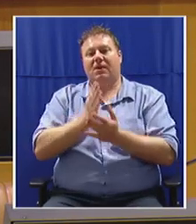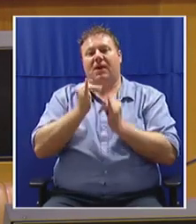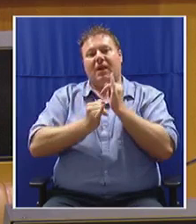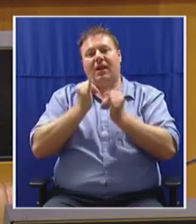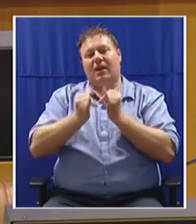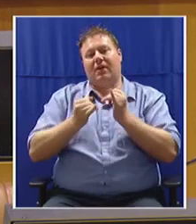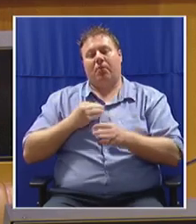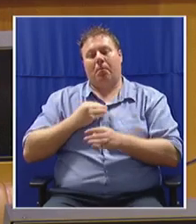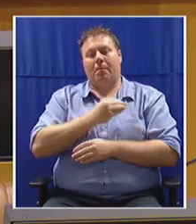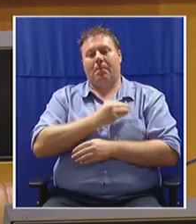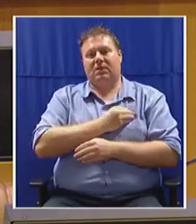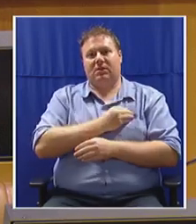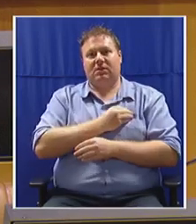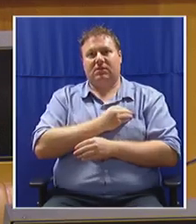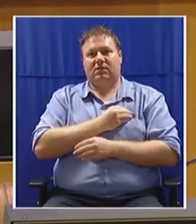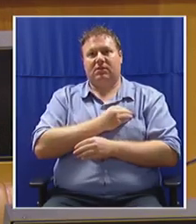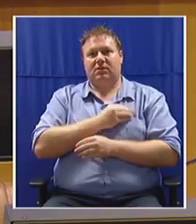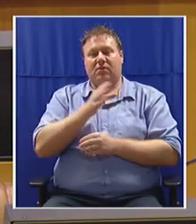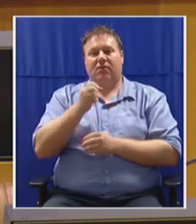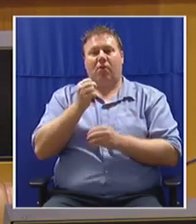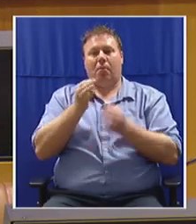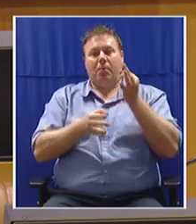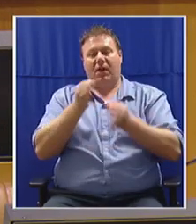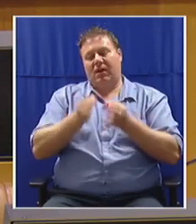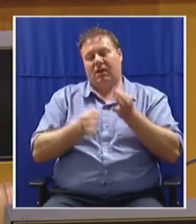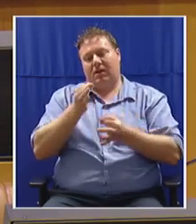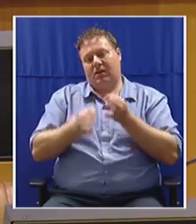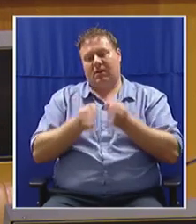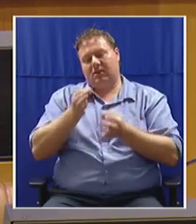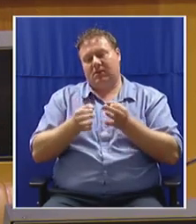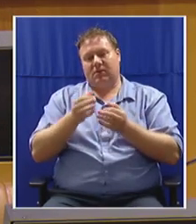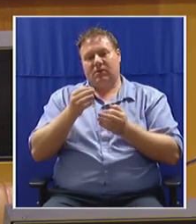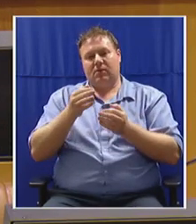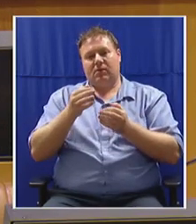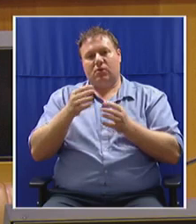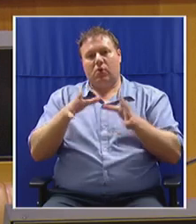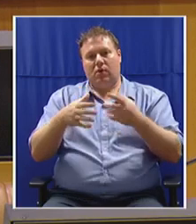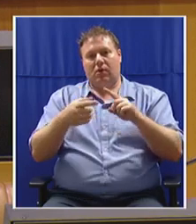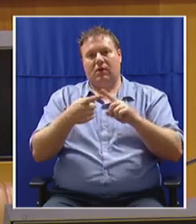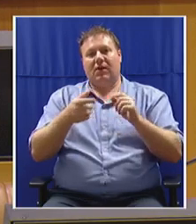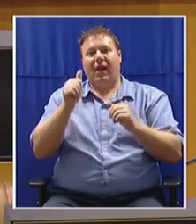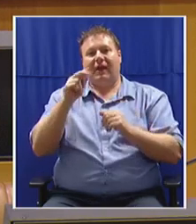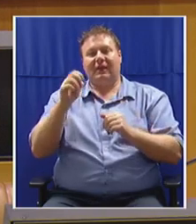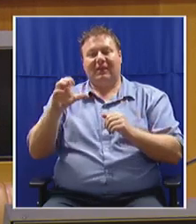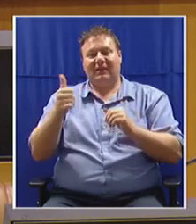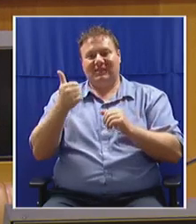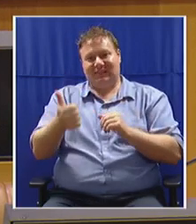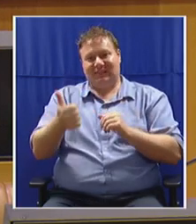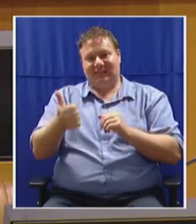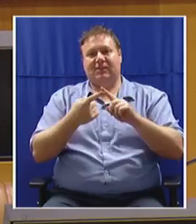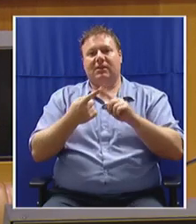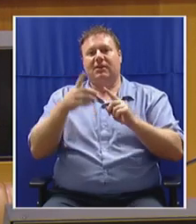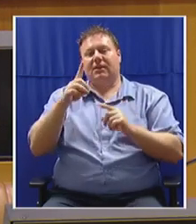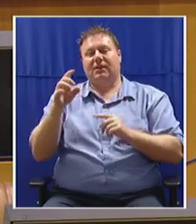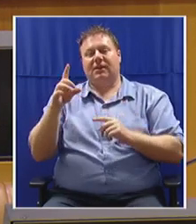elandelayo ukhongolose amalungu 6, i-DA abe 2, EFF libe khona